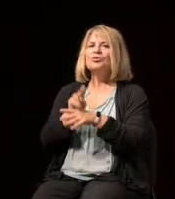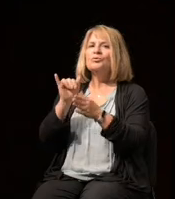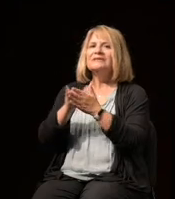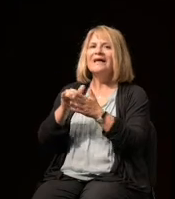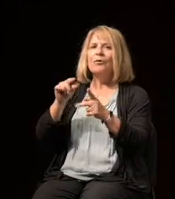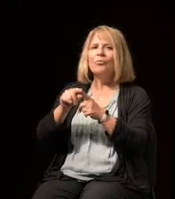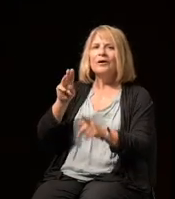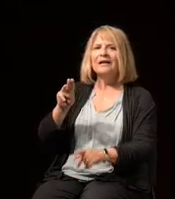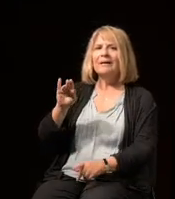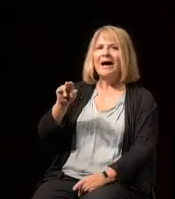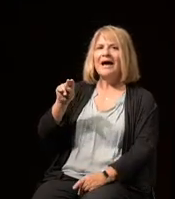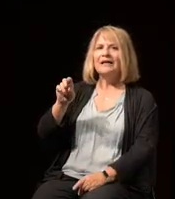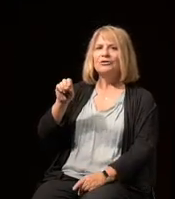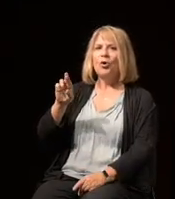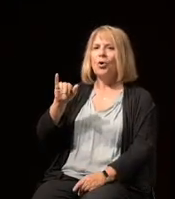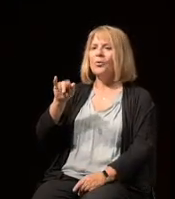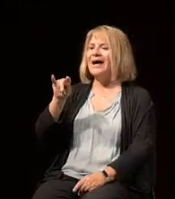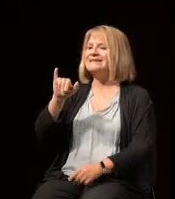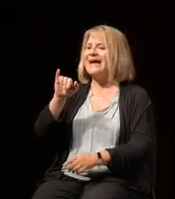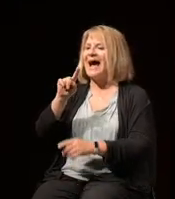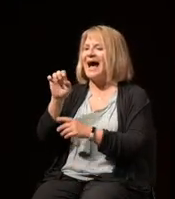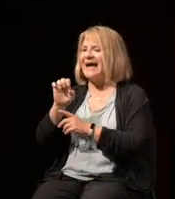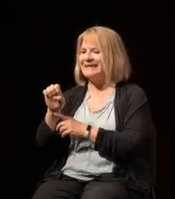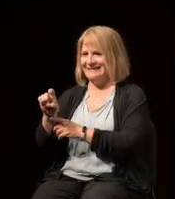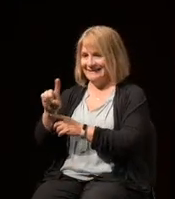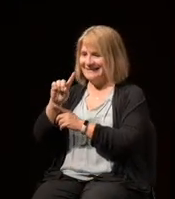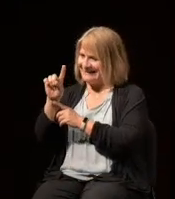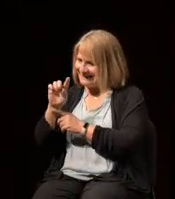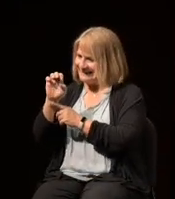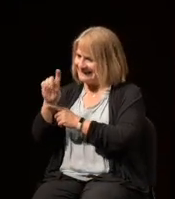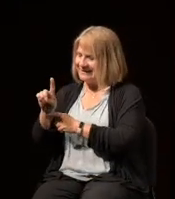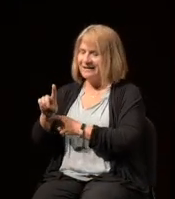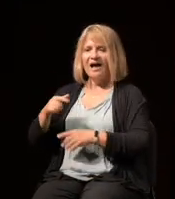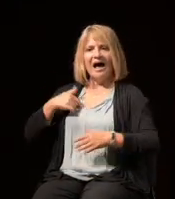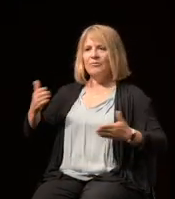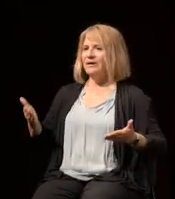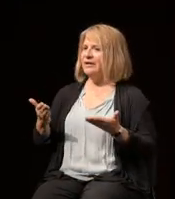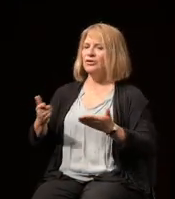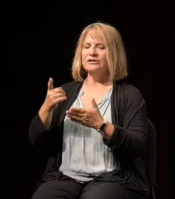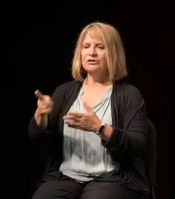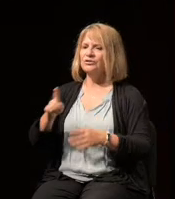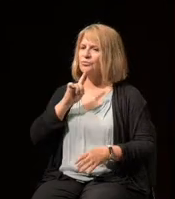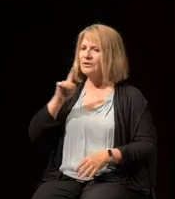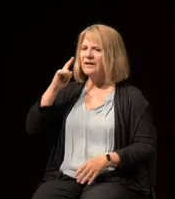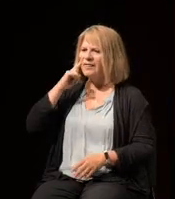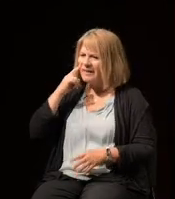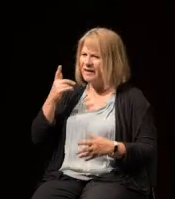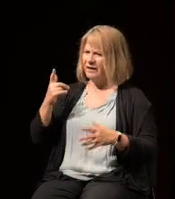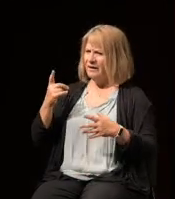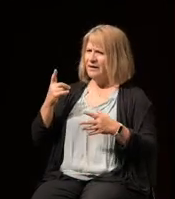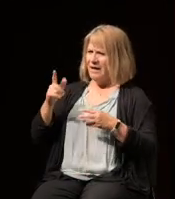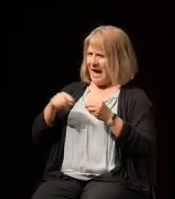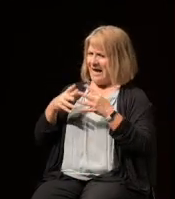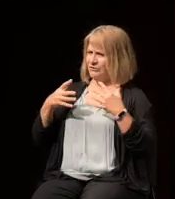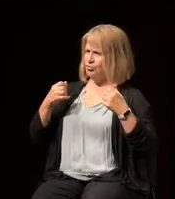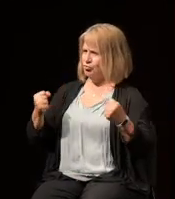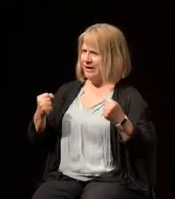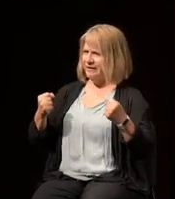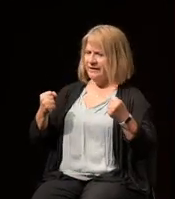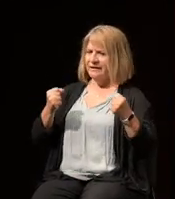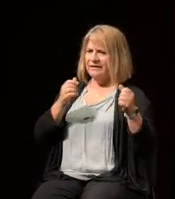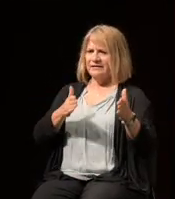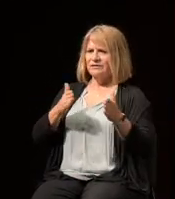the student equity plan, the strategies that you put forward. And I would encourage you to really kind of think through and strengthen those strategies around auditing